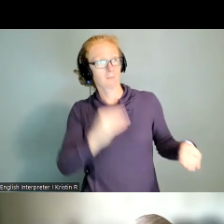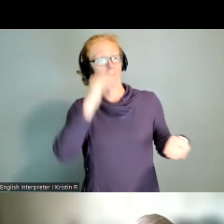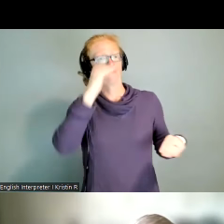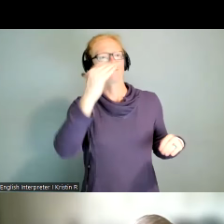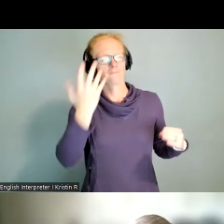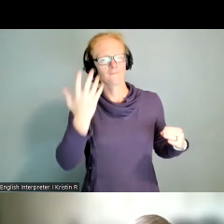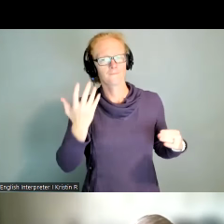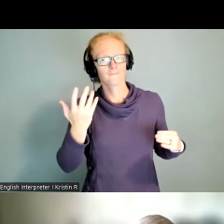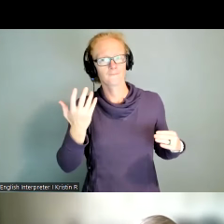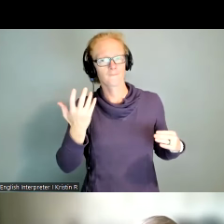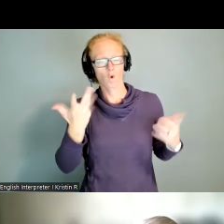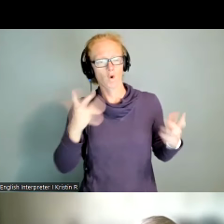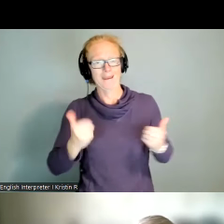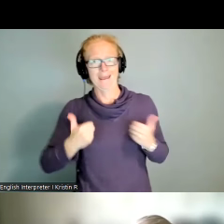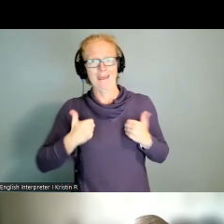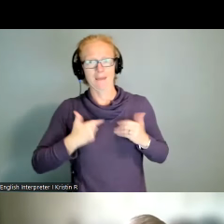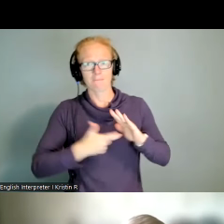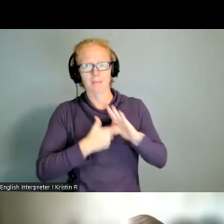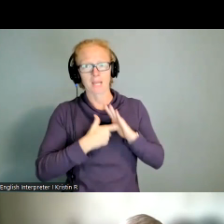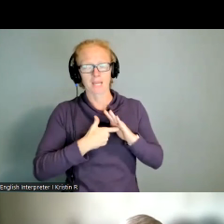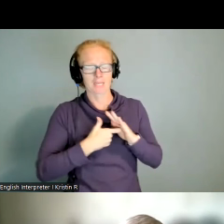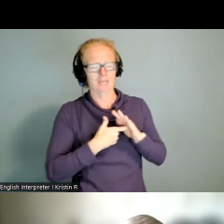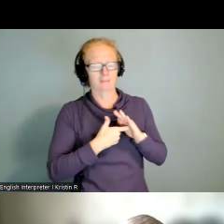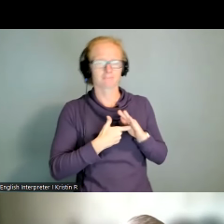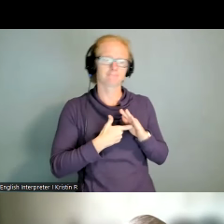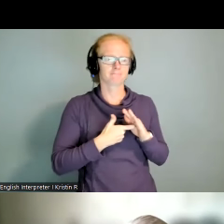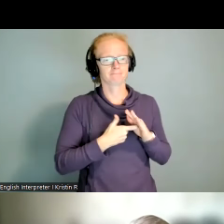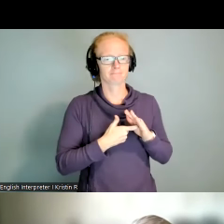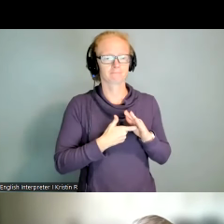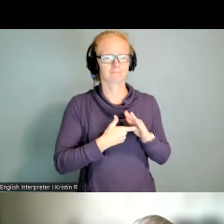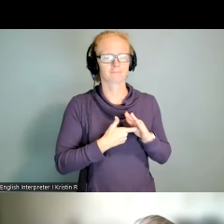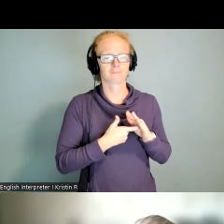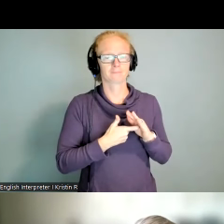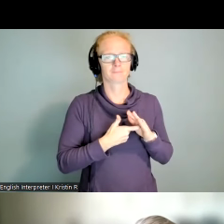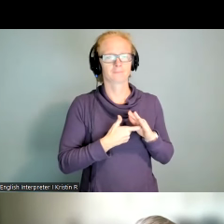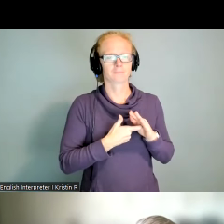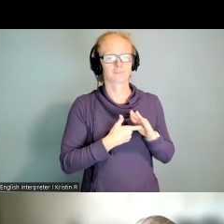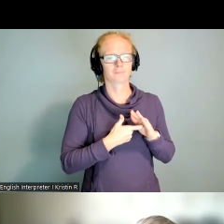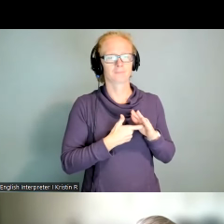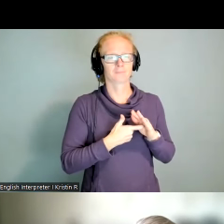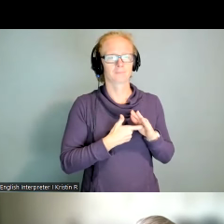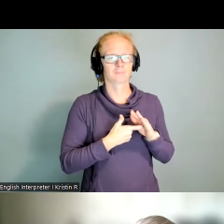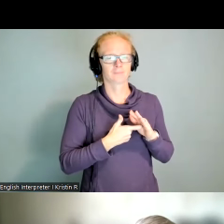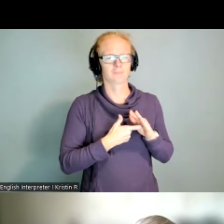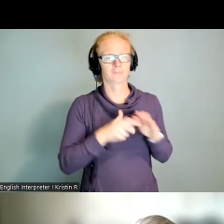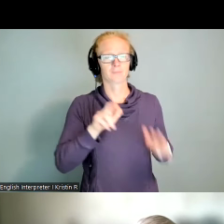market rate housing is mandated in RENA. So